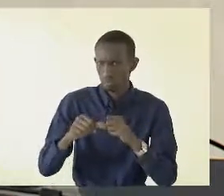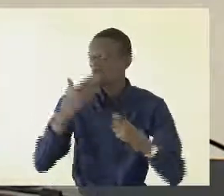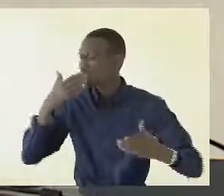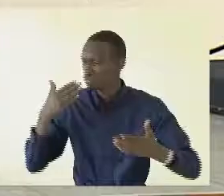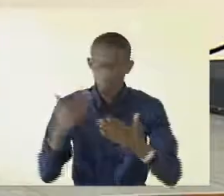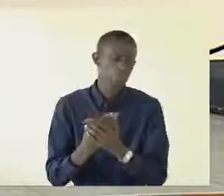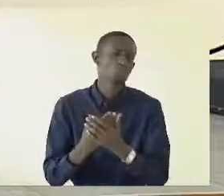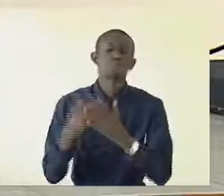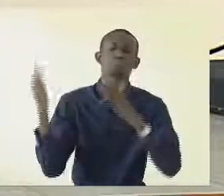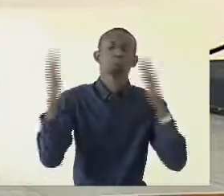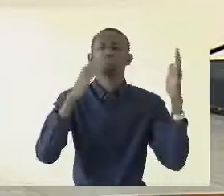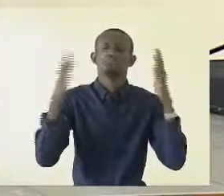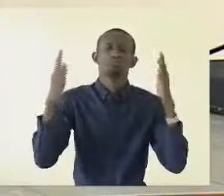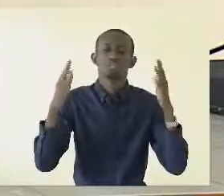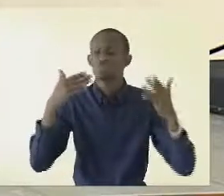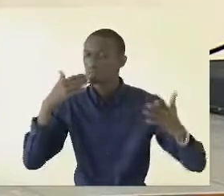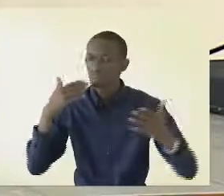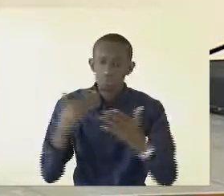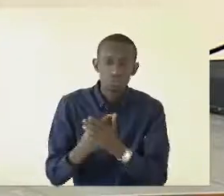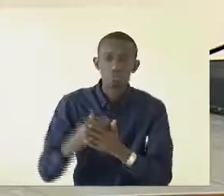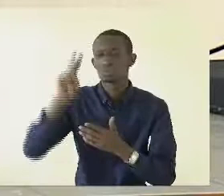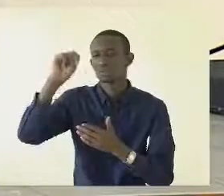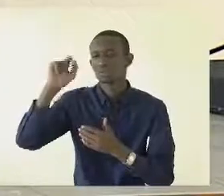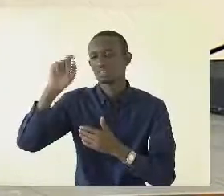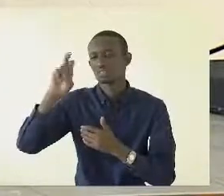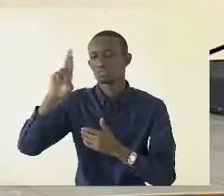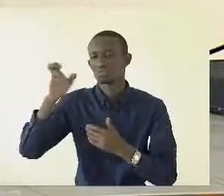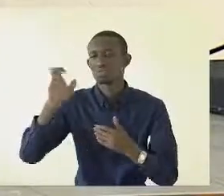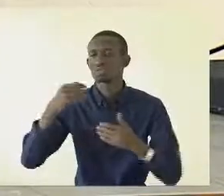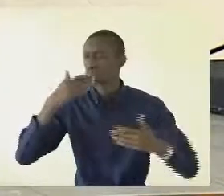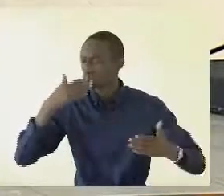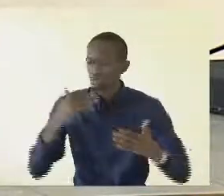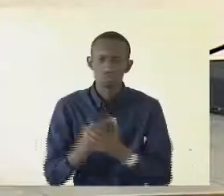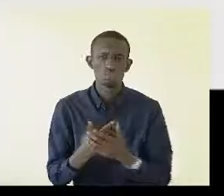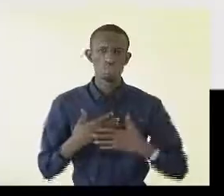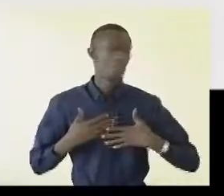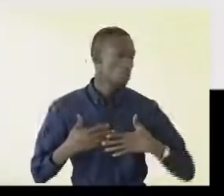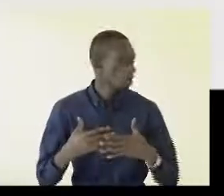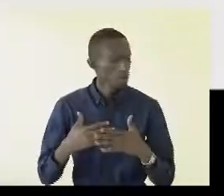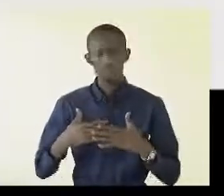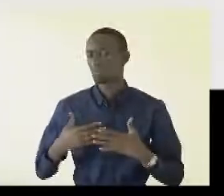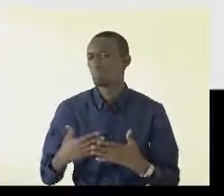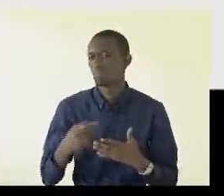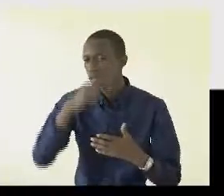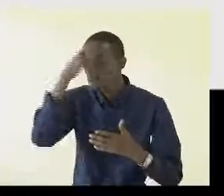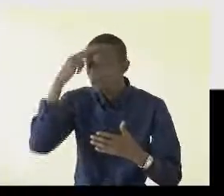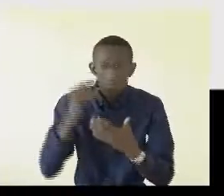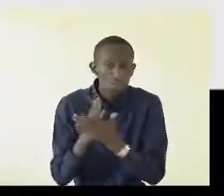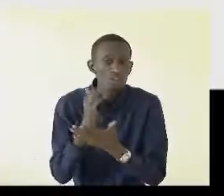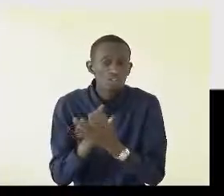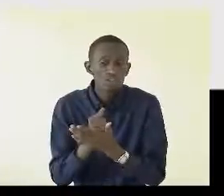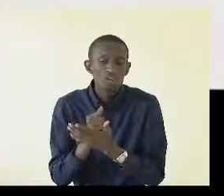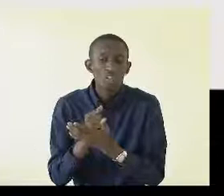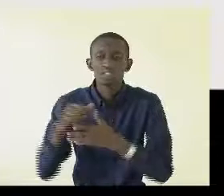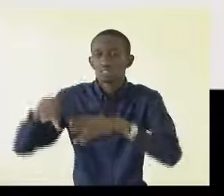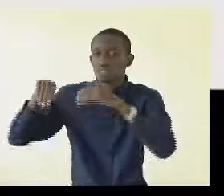good air, because plants provide oxygen to the atmosphere. Then there are